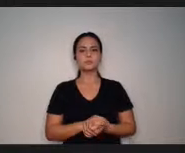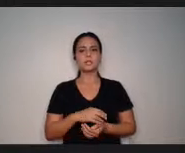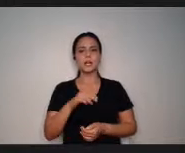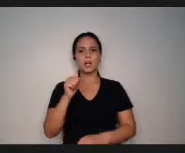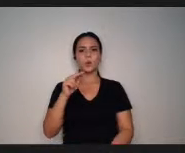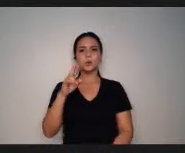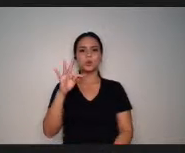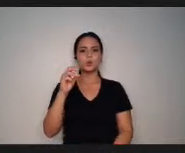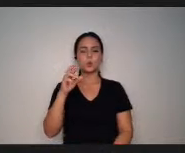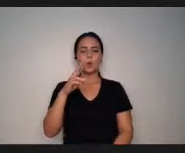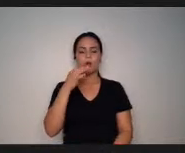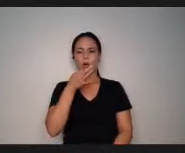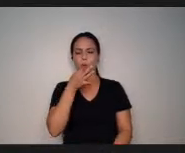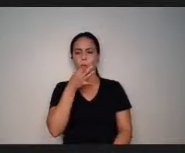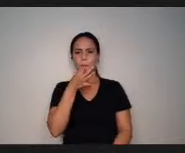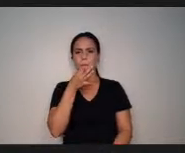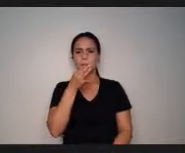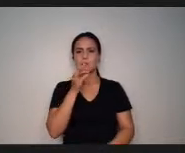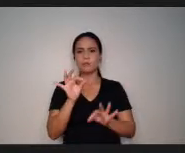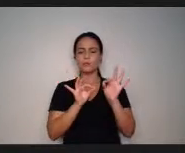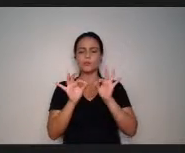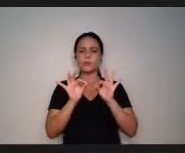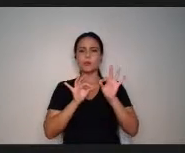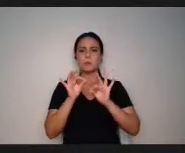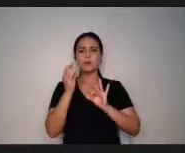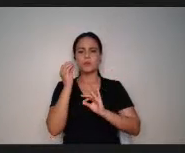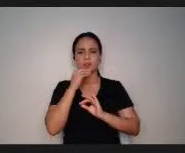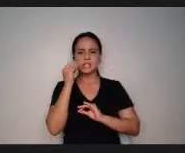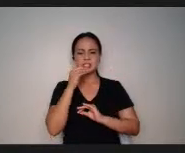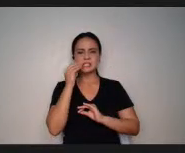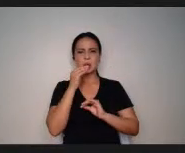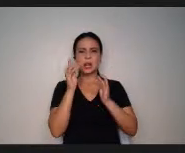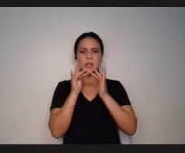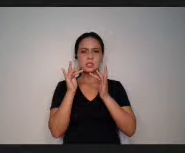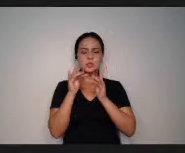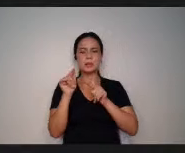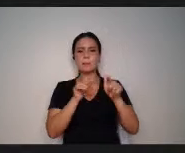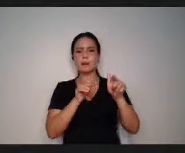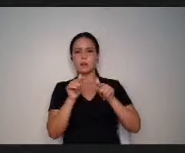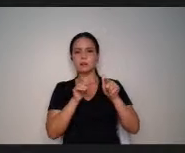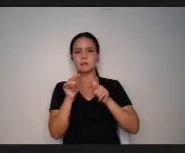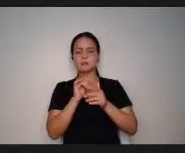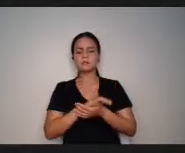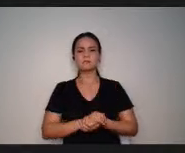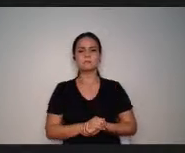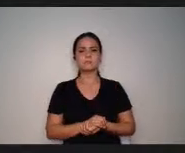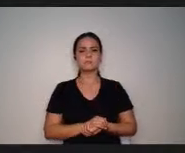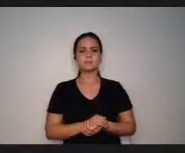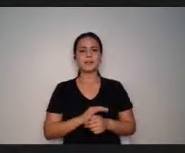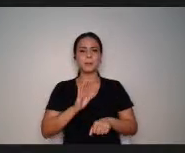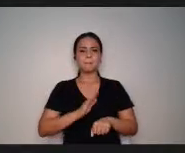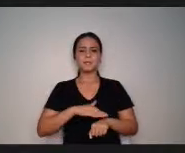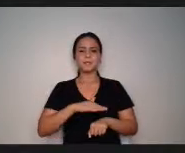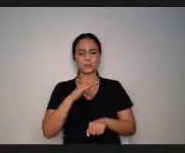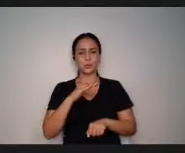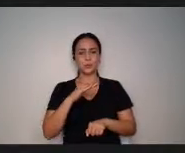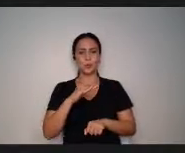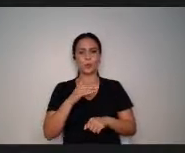labor relations, which has increased workers' exposures to risks in the workplace, and it